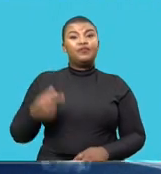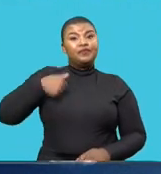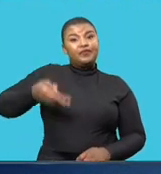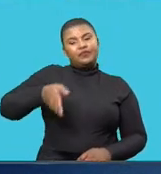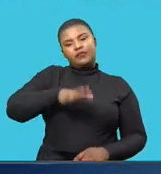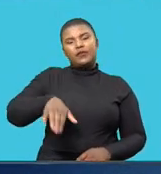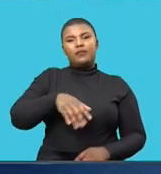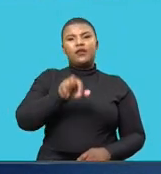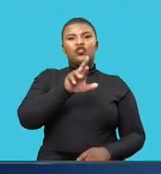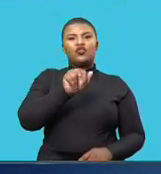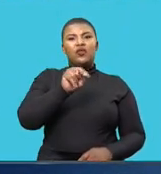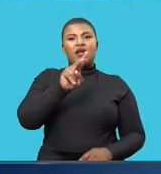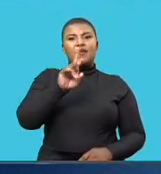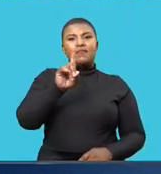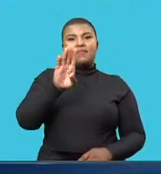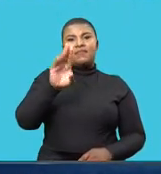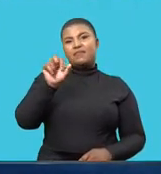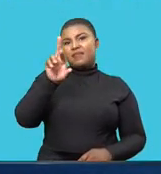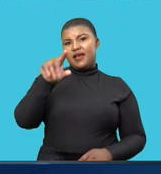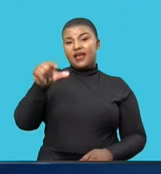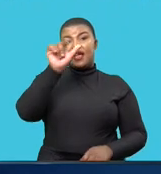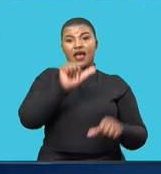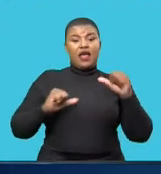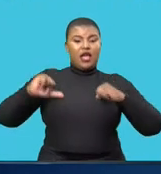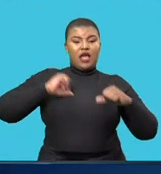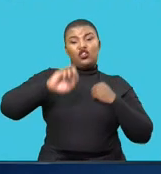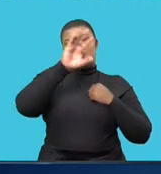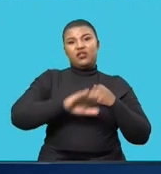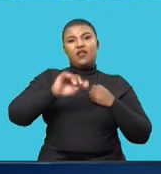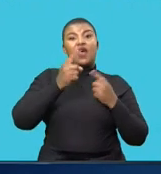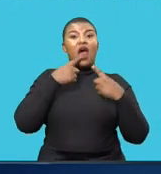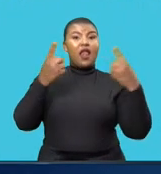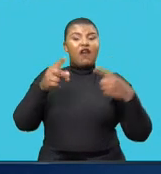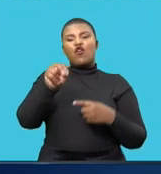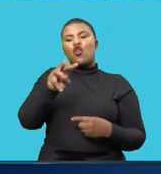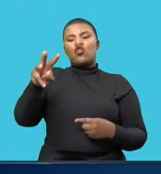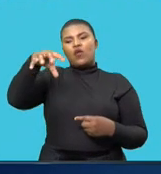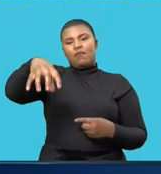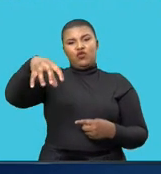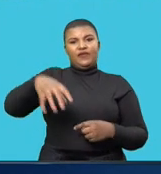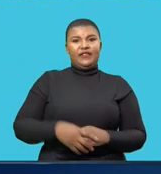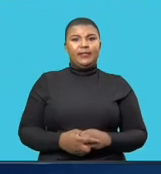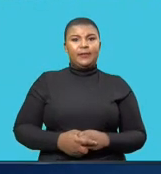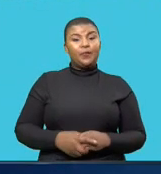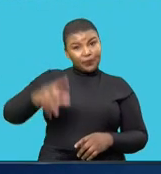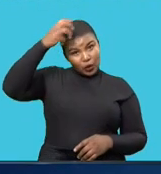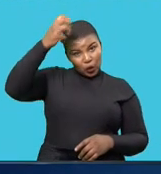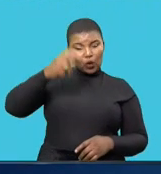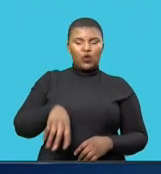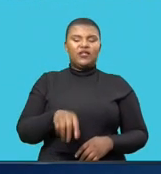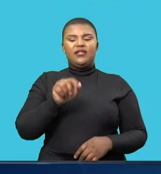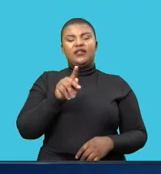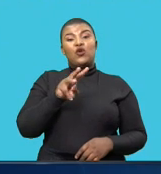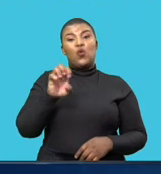Randburg where the Action SA are announcing their premier candidate for the Northwest Province. uKwena Mangope is the